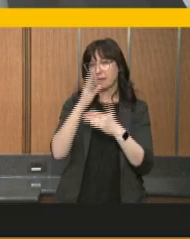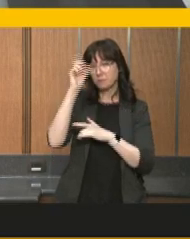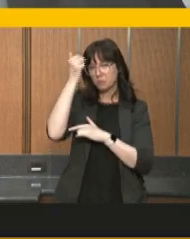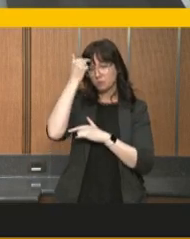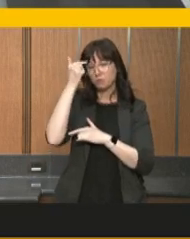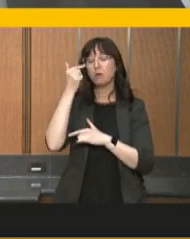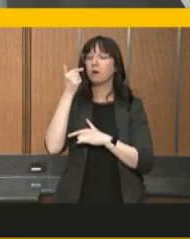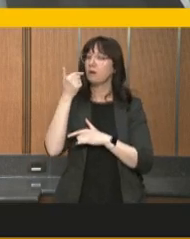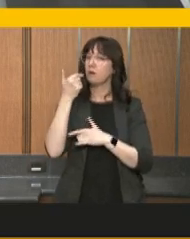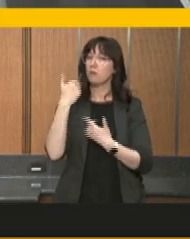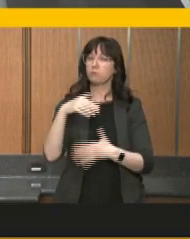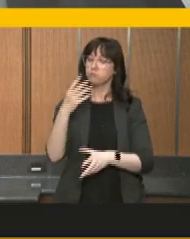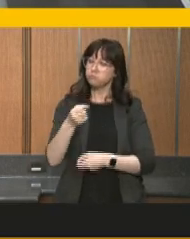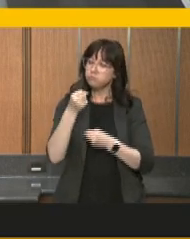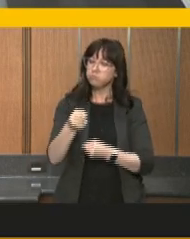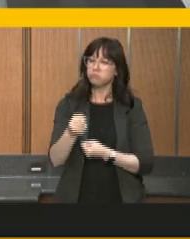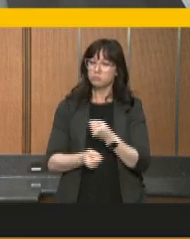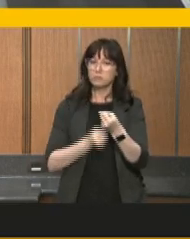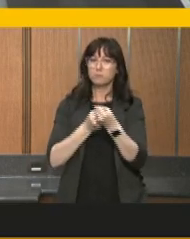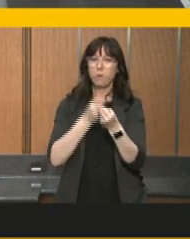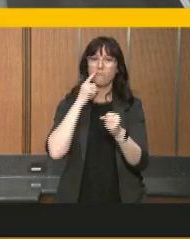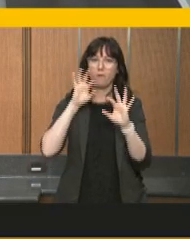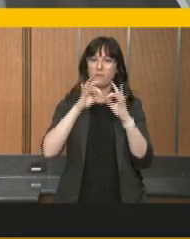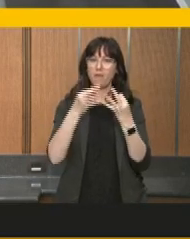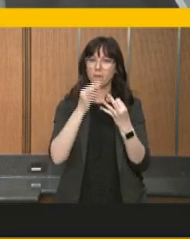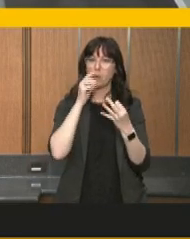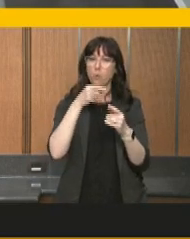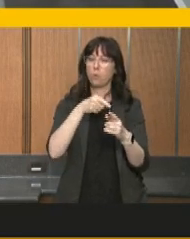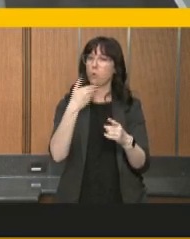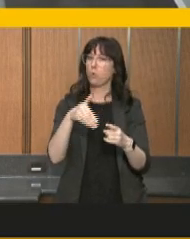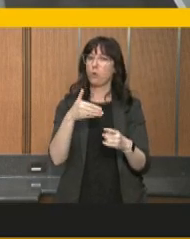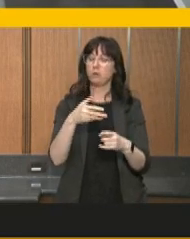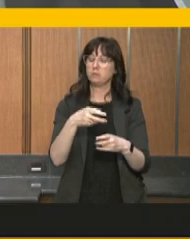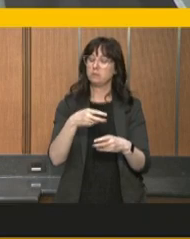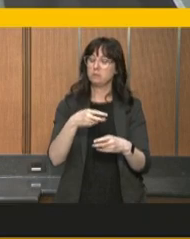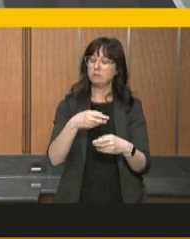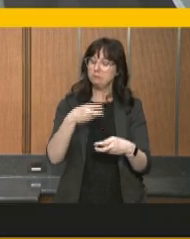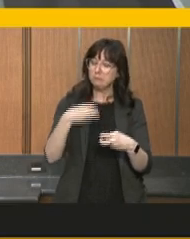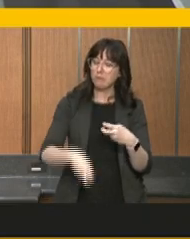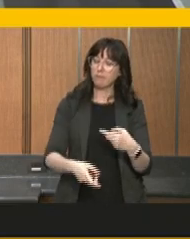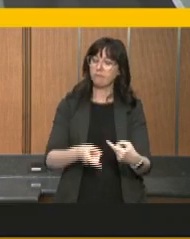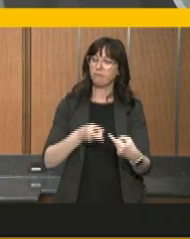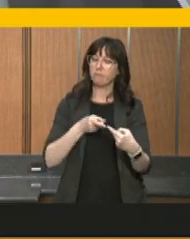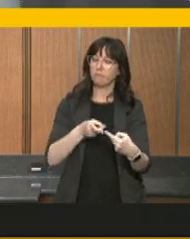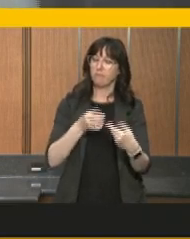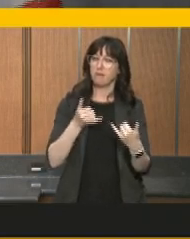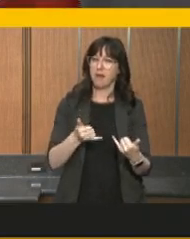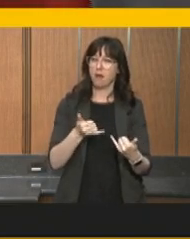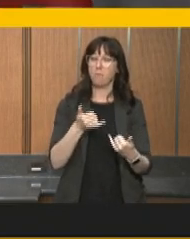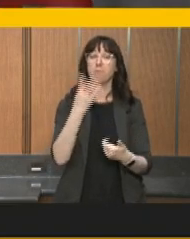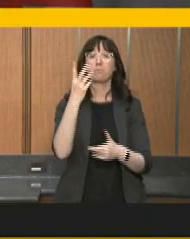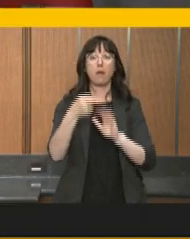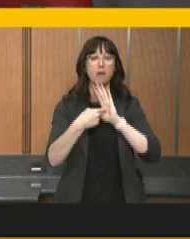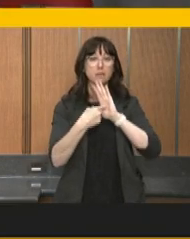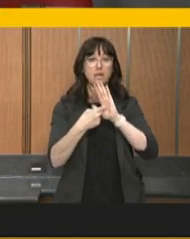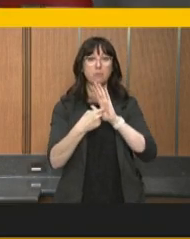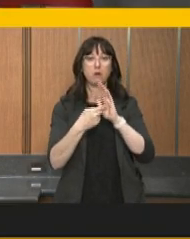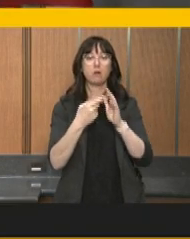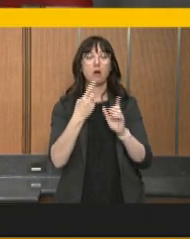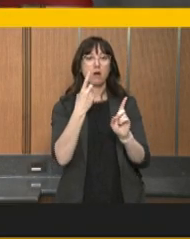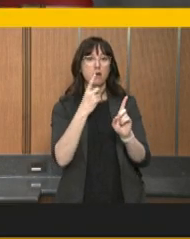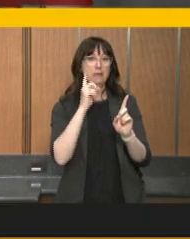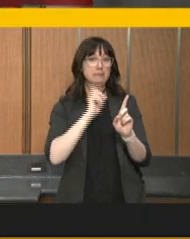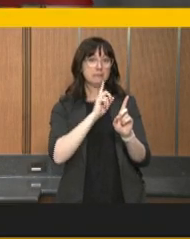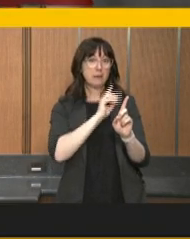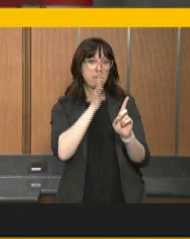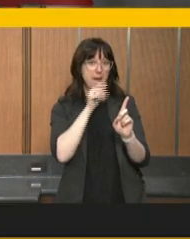provide considerable support to families who are having a great deal of difficulty right now. Here's an example of a lone parent woman with